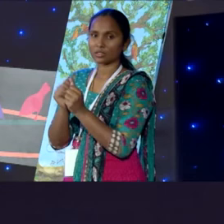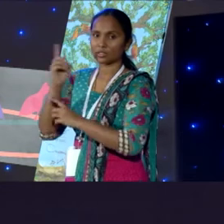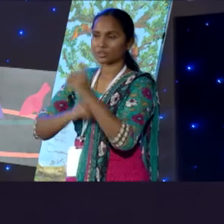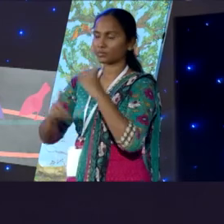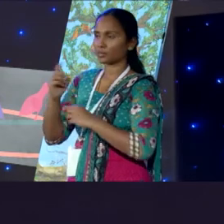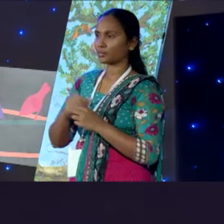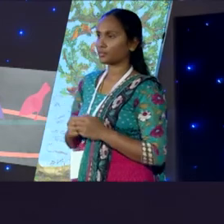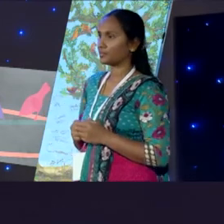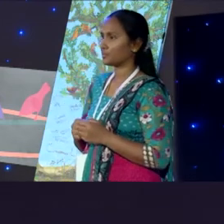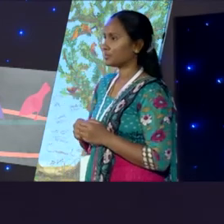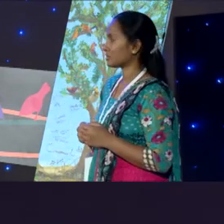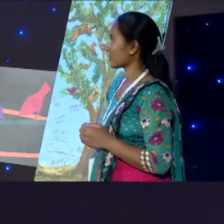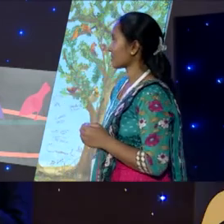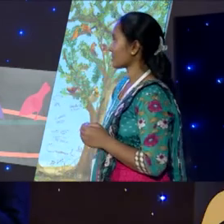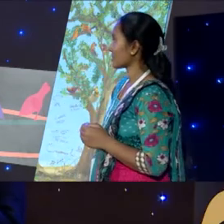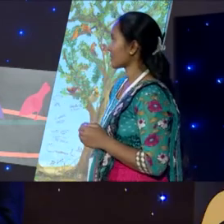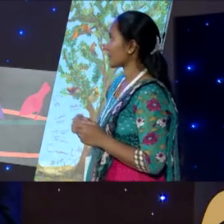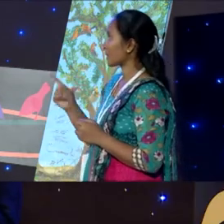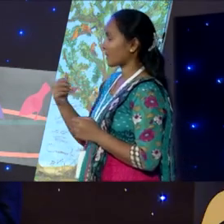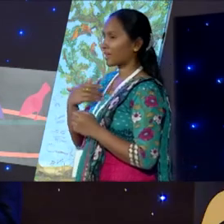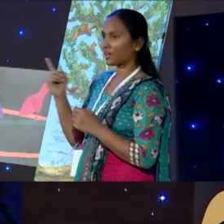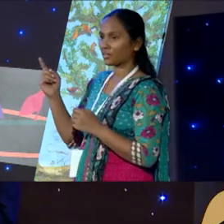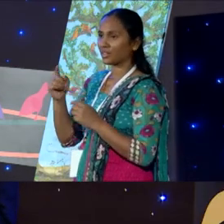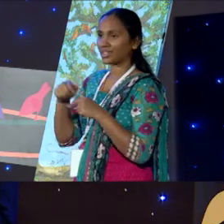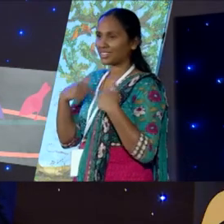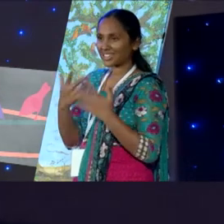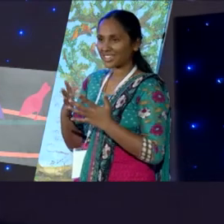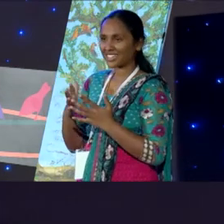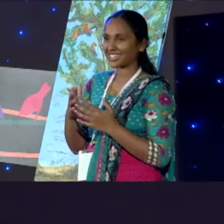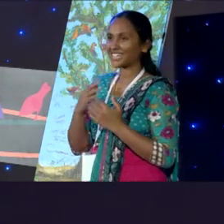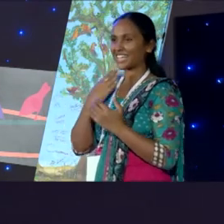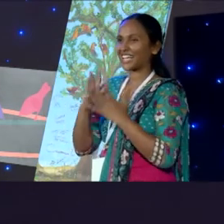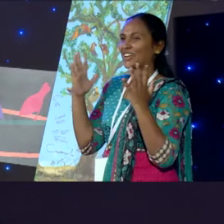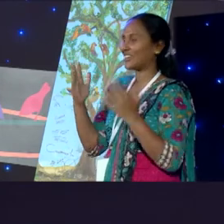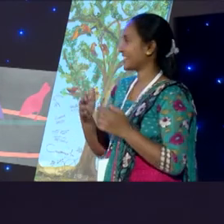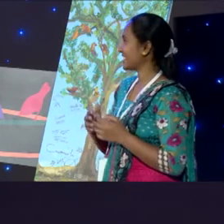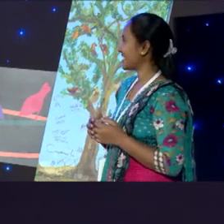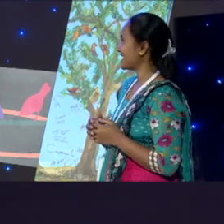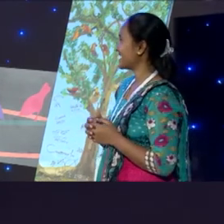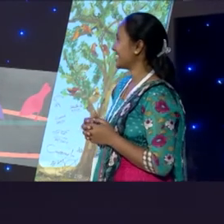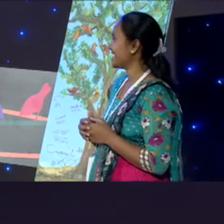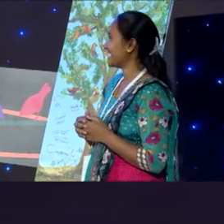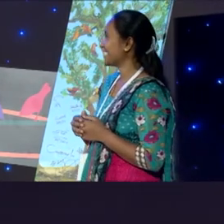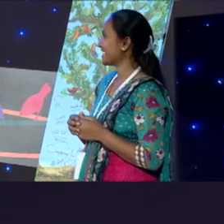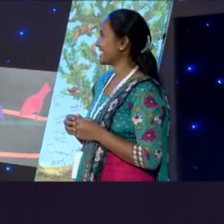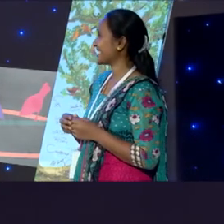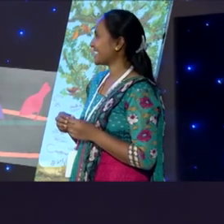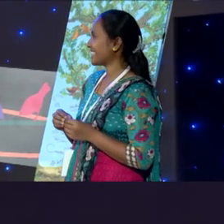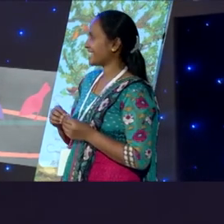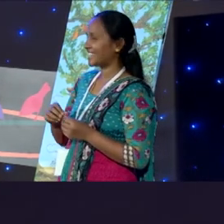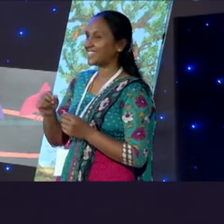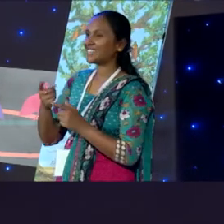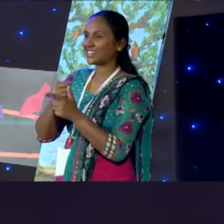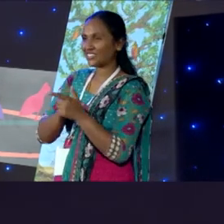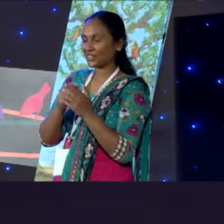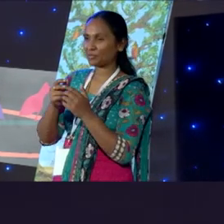times when people called and said, I have albinism. Do you think I can get married? I was like, hang on, Google. What is albinism? So it was. I was coming from there,